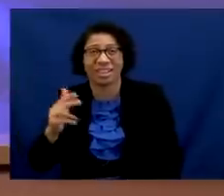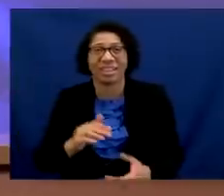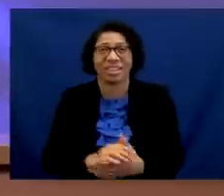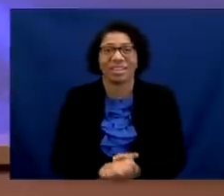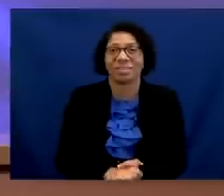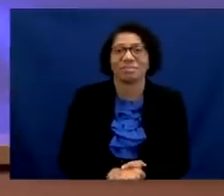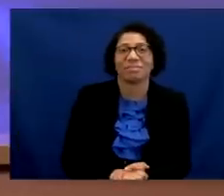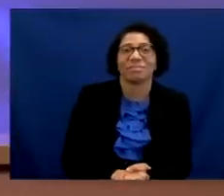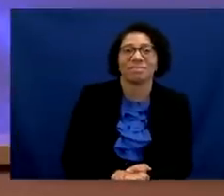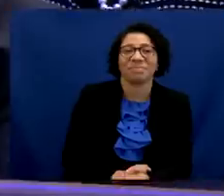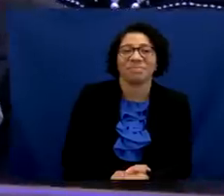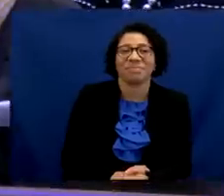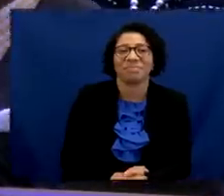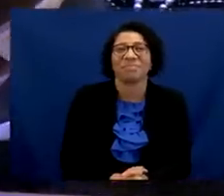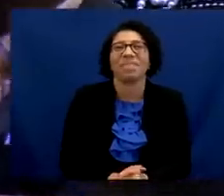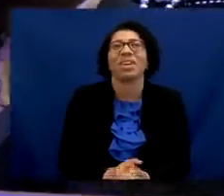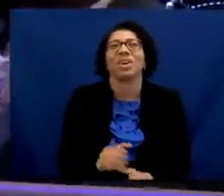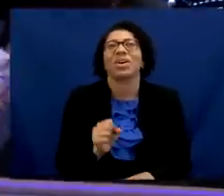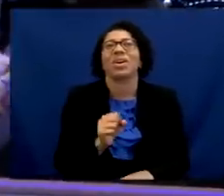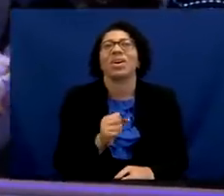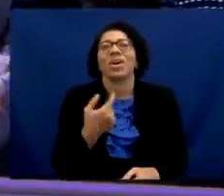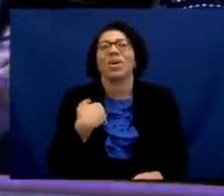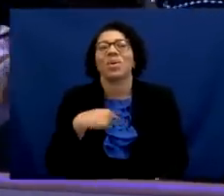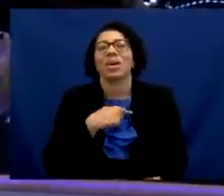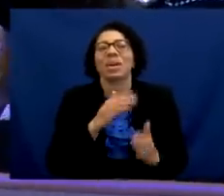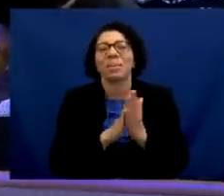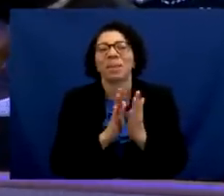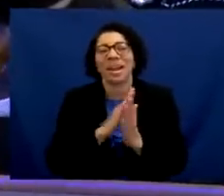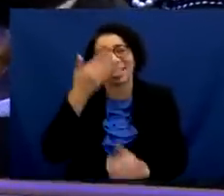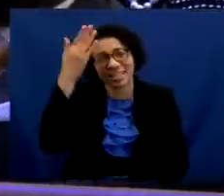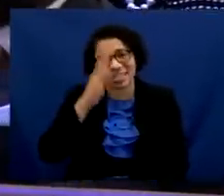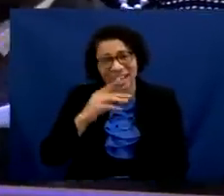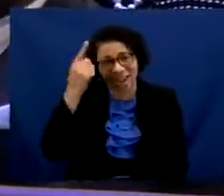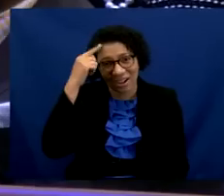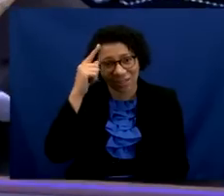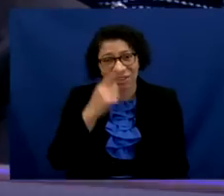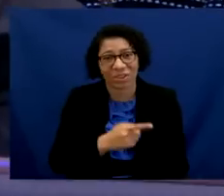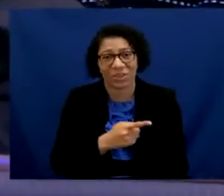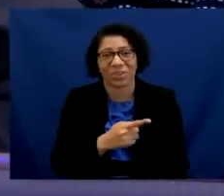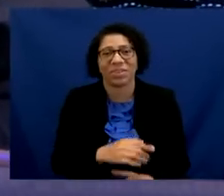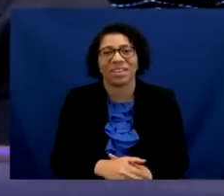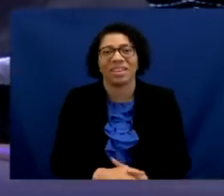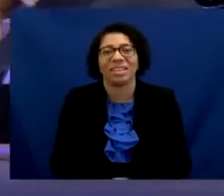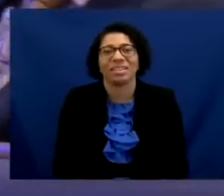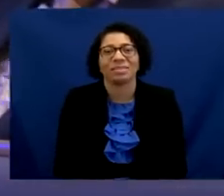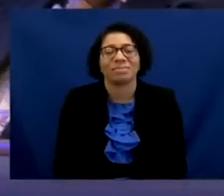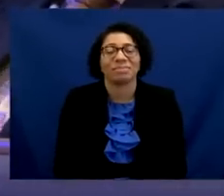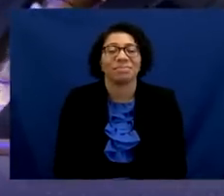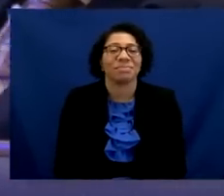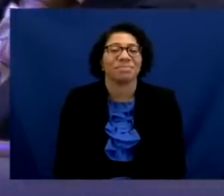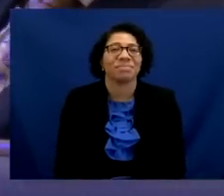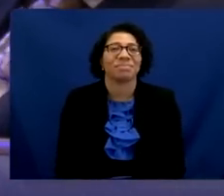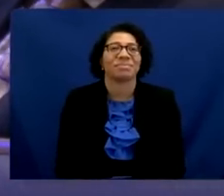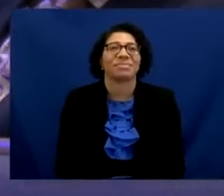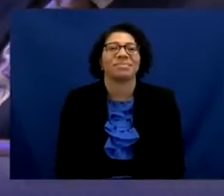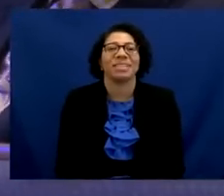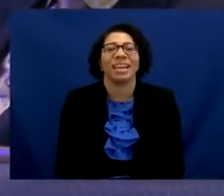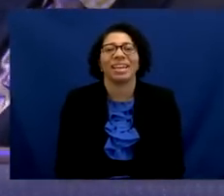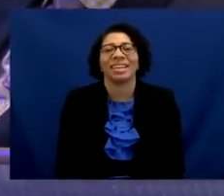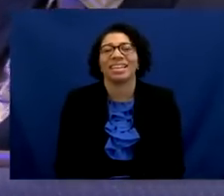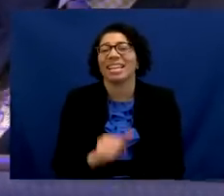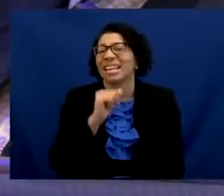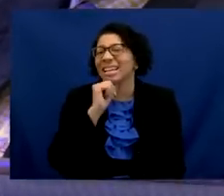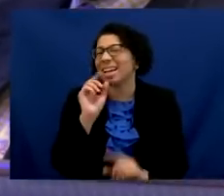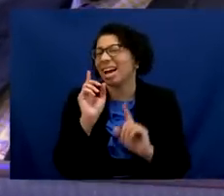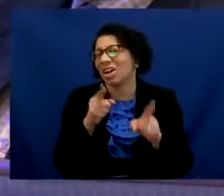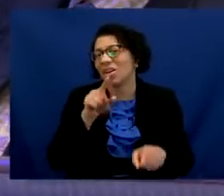brother, sitting right by, in front of you right there, and we praise God for you. He didn't go to Fisk, but I appreciate the fact that